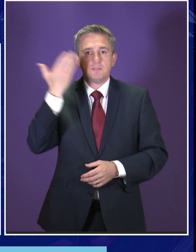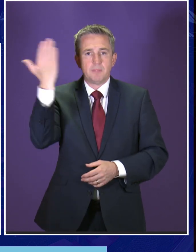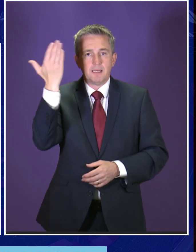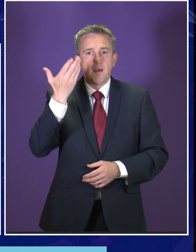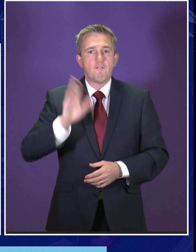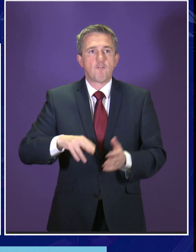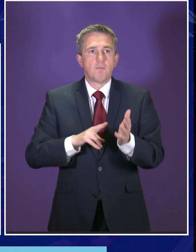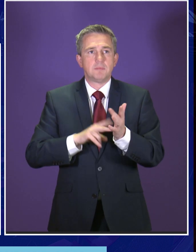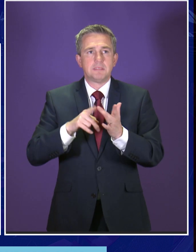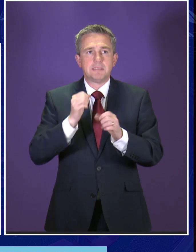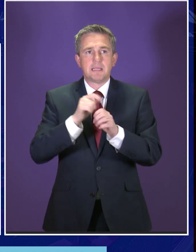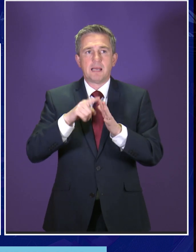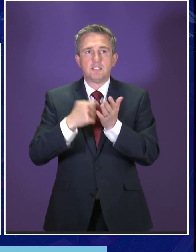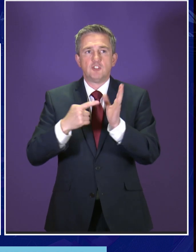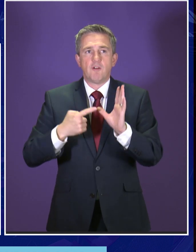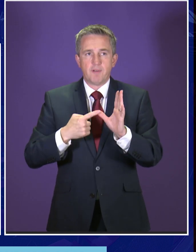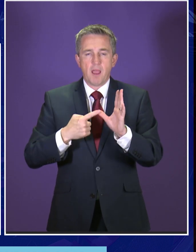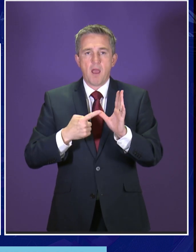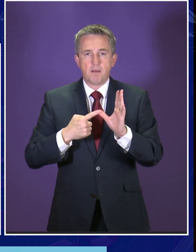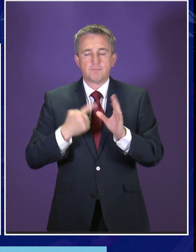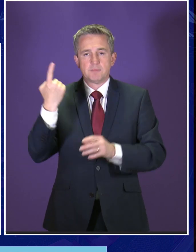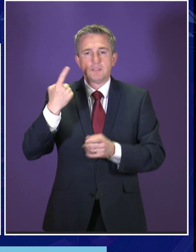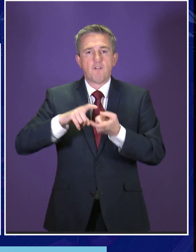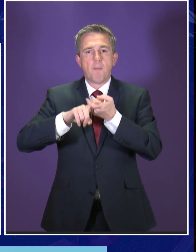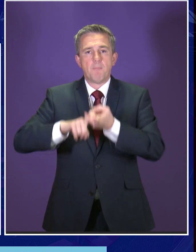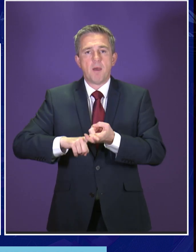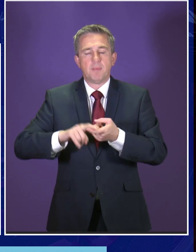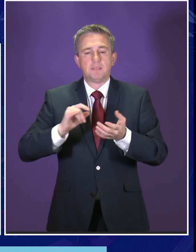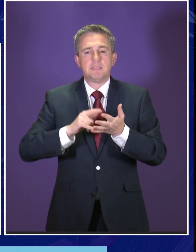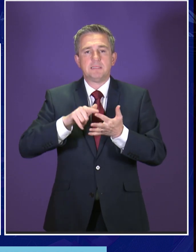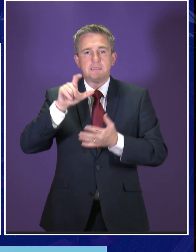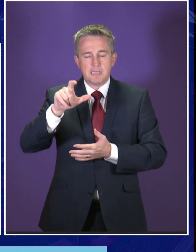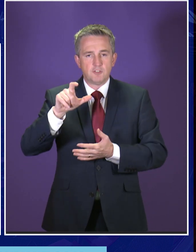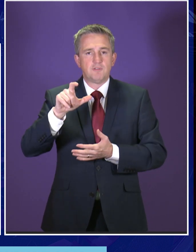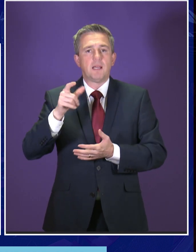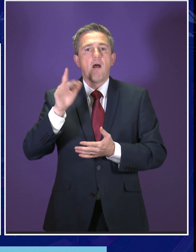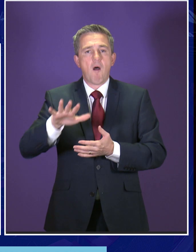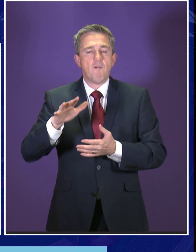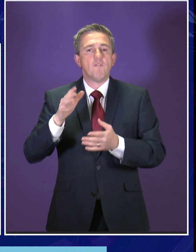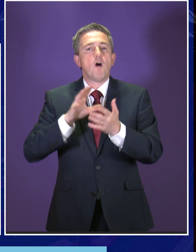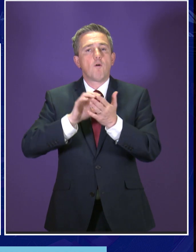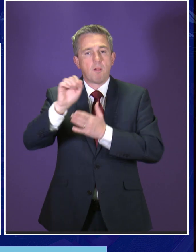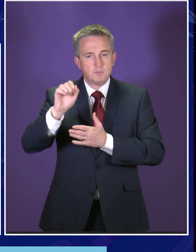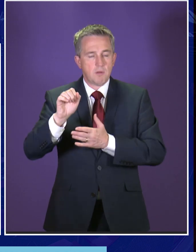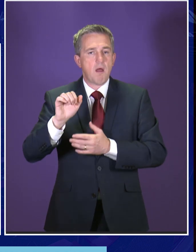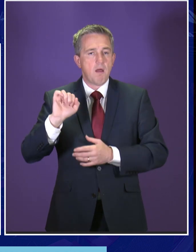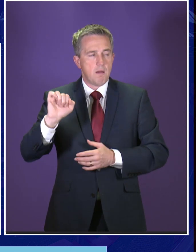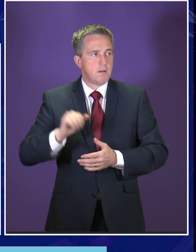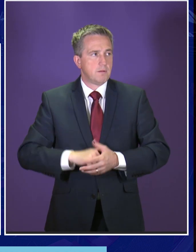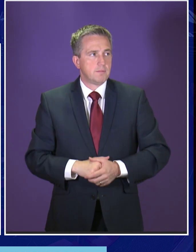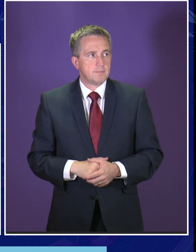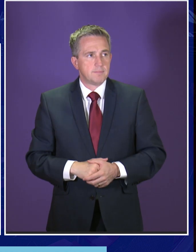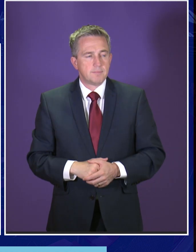Nigeria, Ms. Grace Gepke, Permanent Secretary of the Federal Ministry of Information and Culture. Thank you.